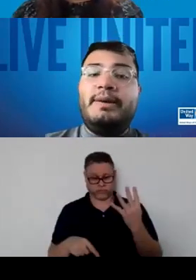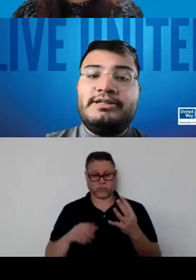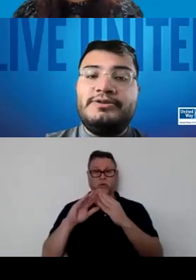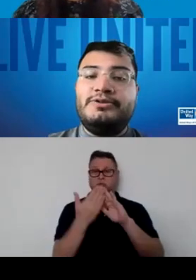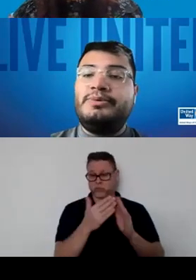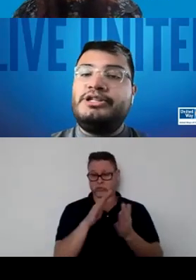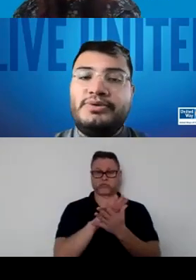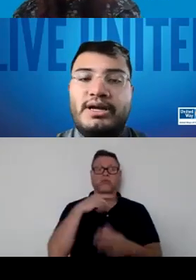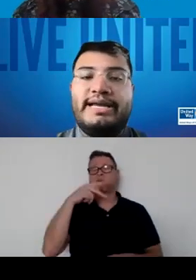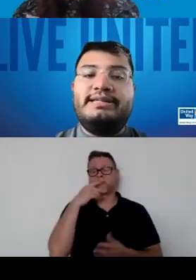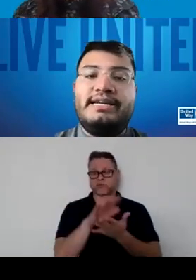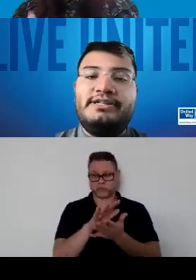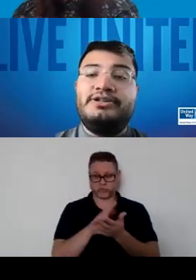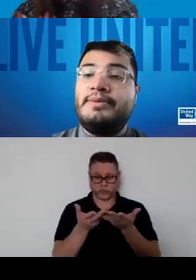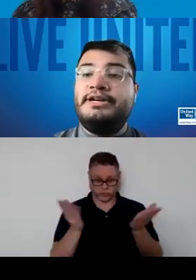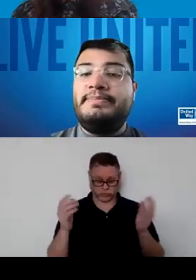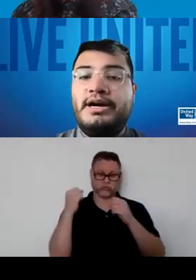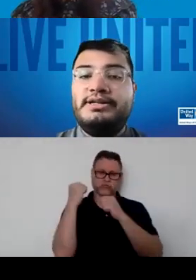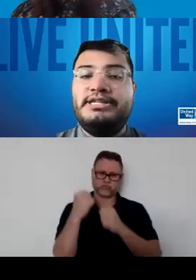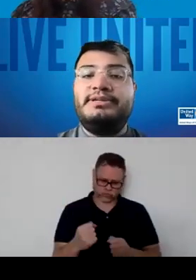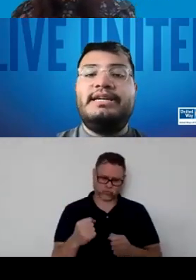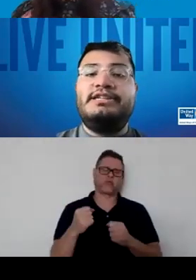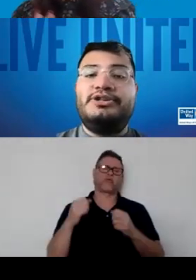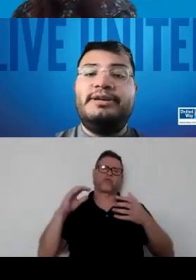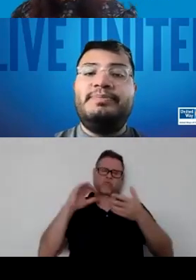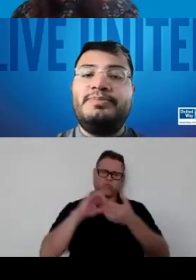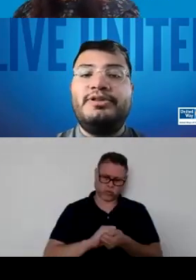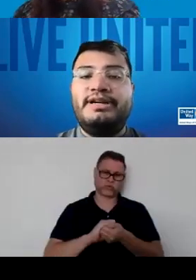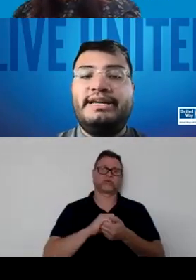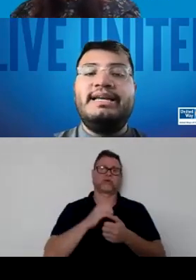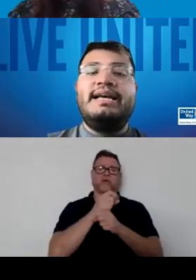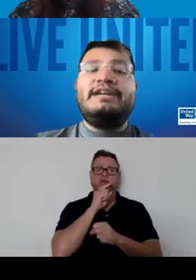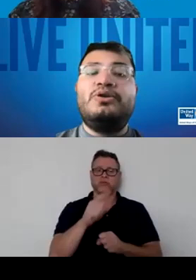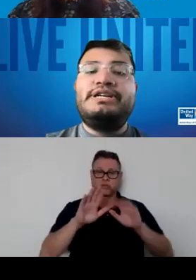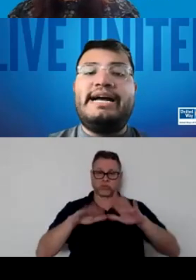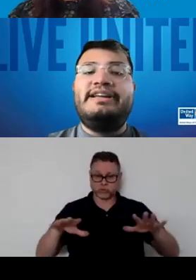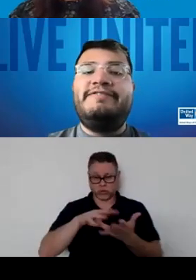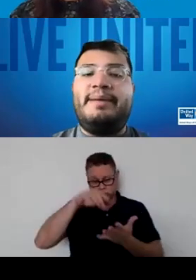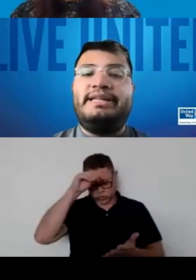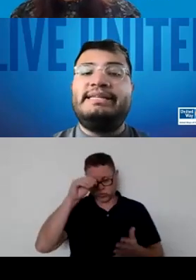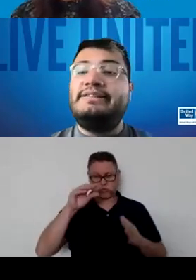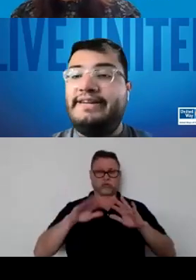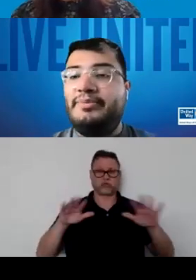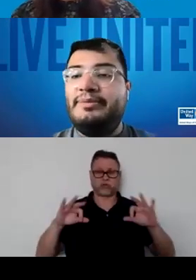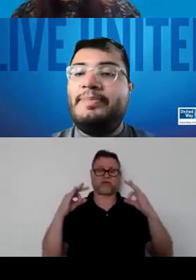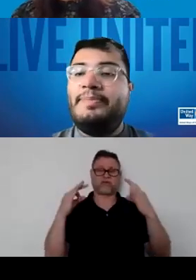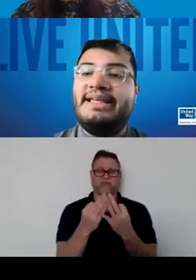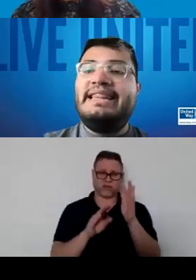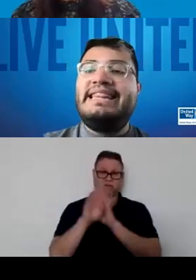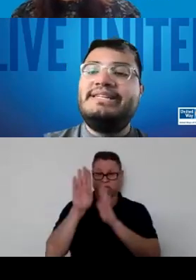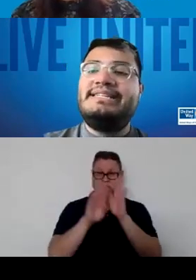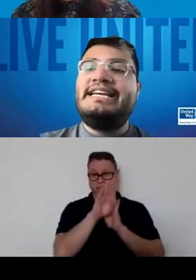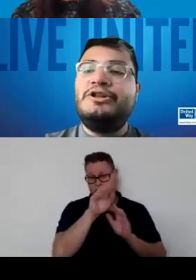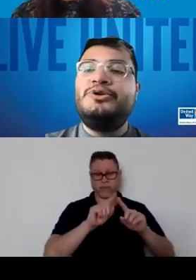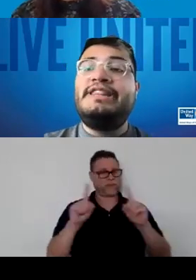is a public school with strong and intentional community partnerships and ensuring pupil learning and whole child and family development. But